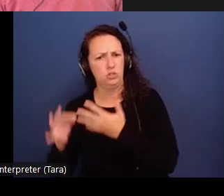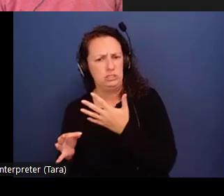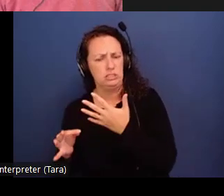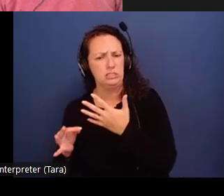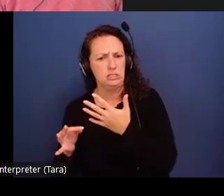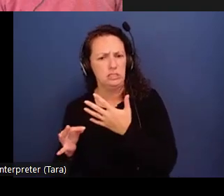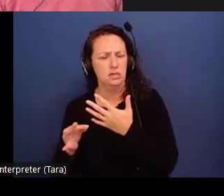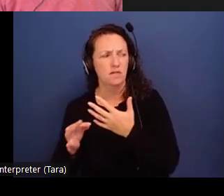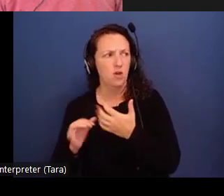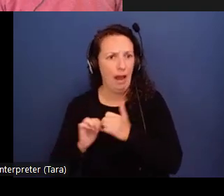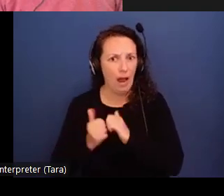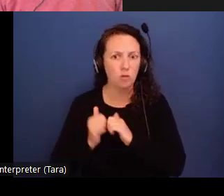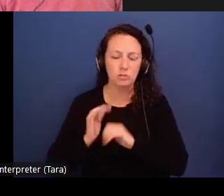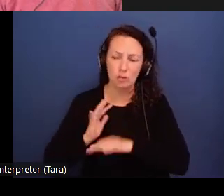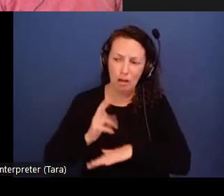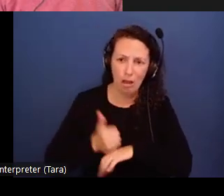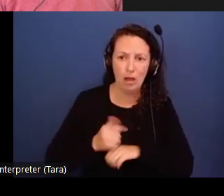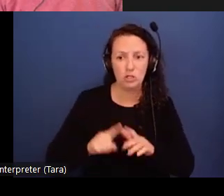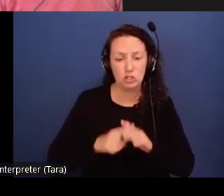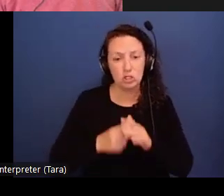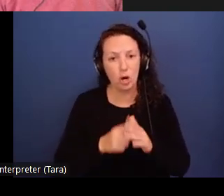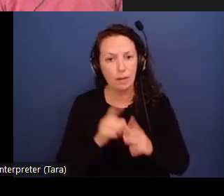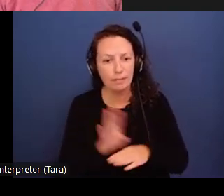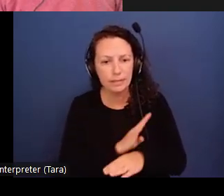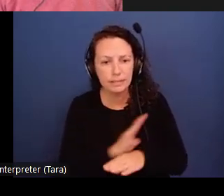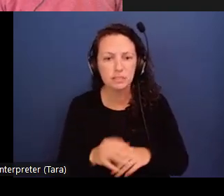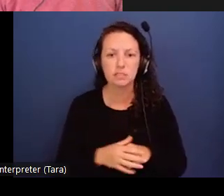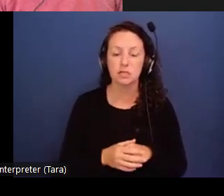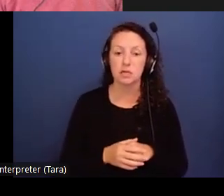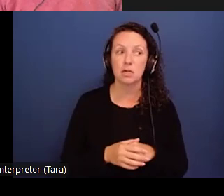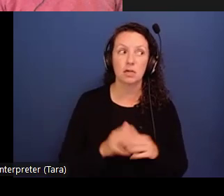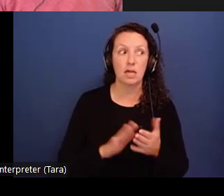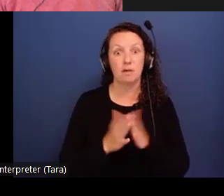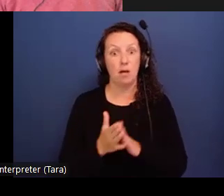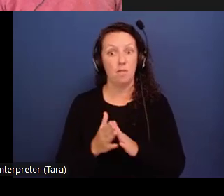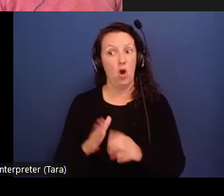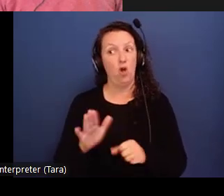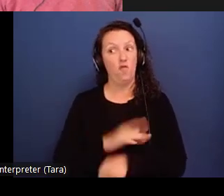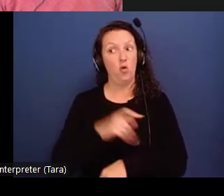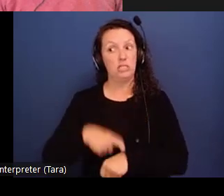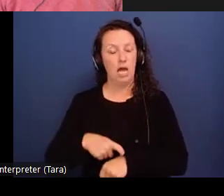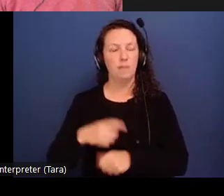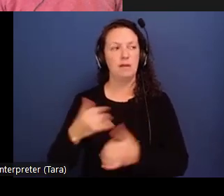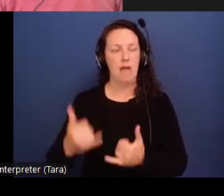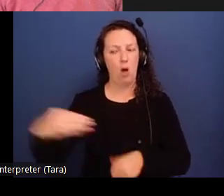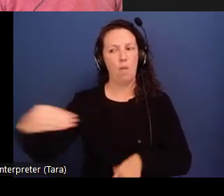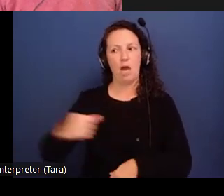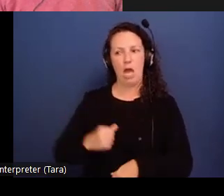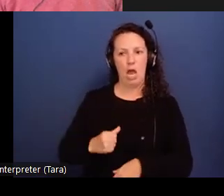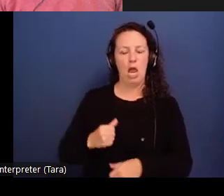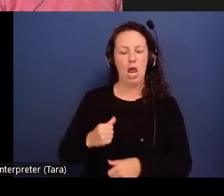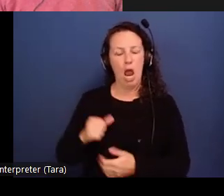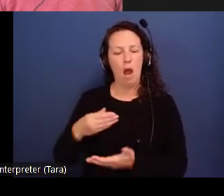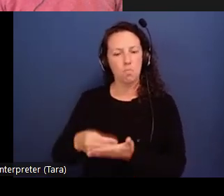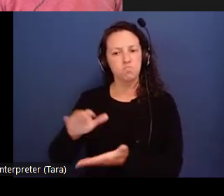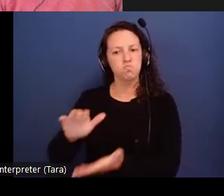to how to start your business. When do you full time kind of like take income from that and that sort of thing. So echo both of them, and I